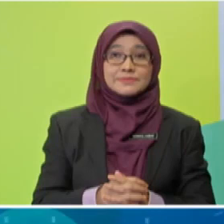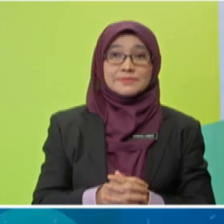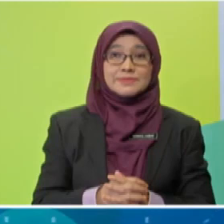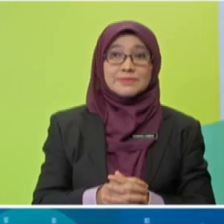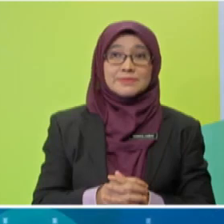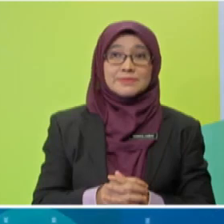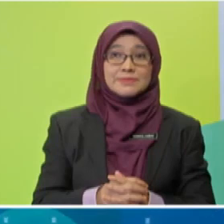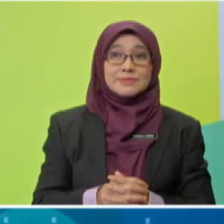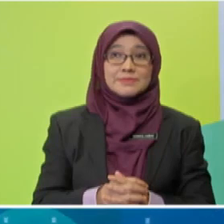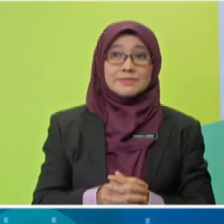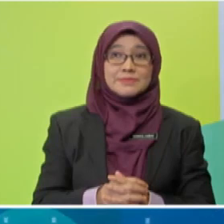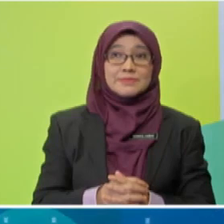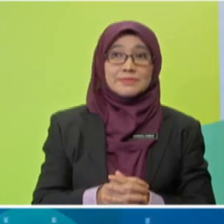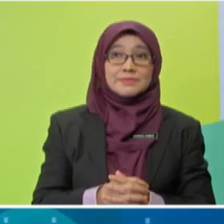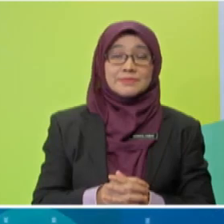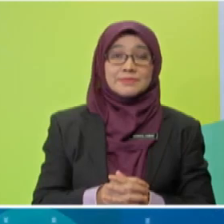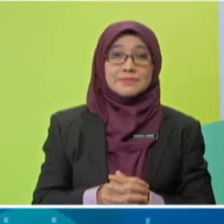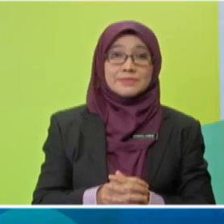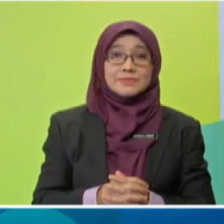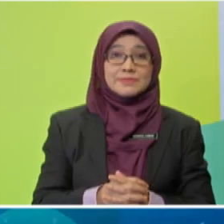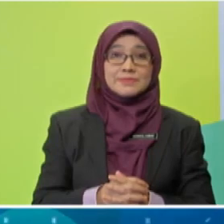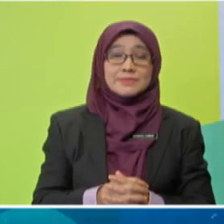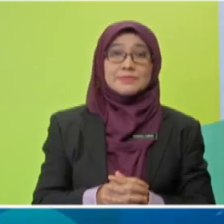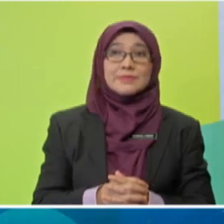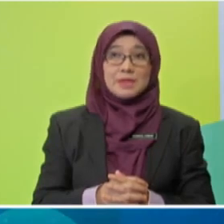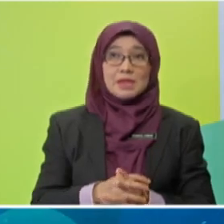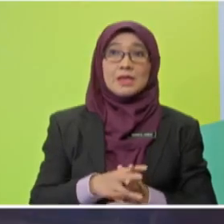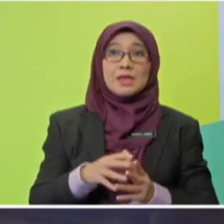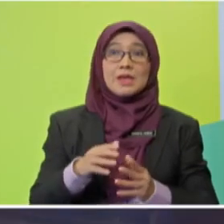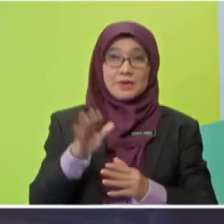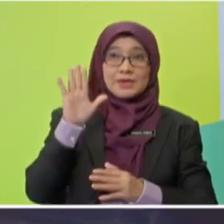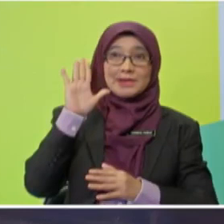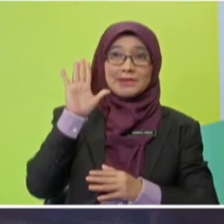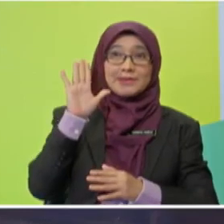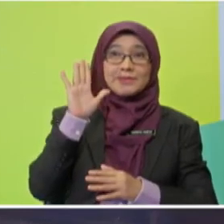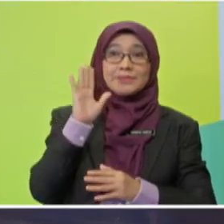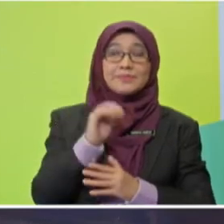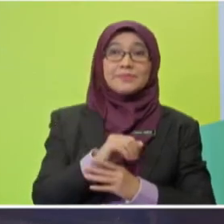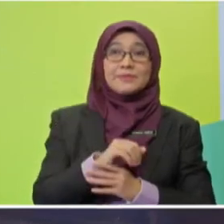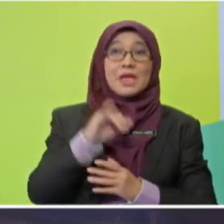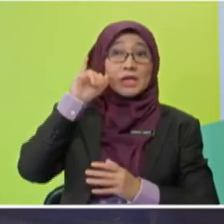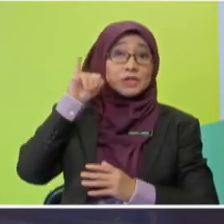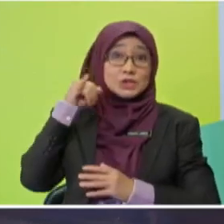Anyone can raise your hand if you want to answer? Can I answer? Yes, please, Jay. Go ahead.